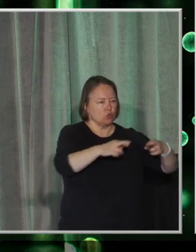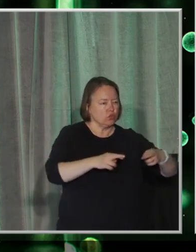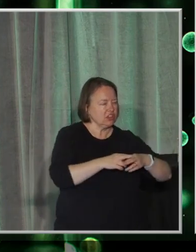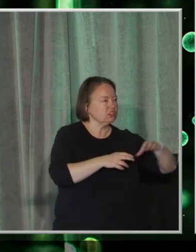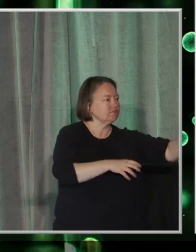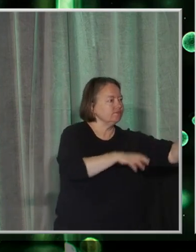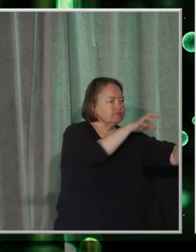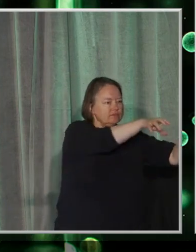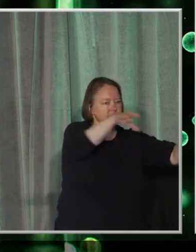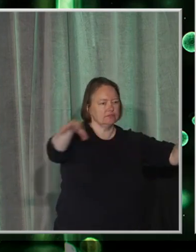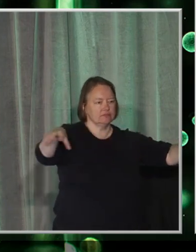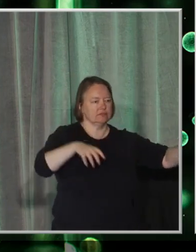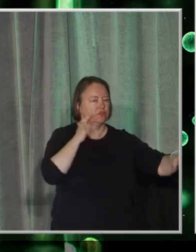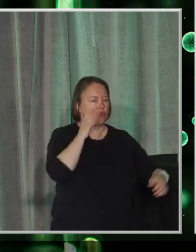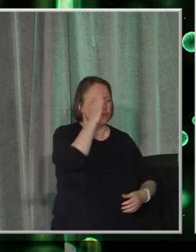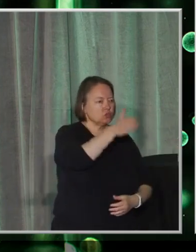term?